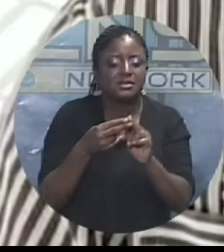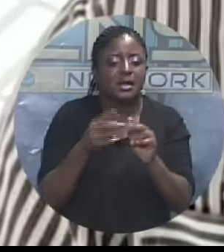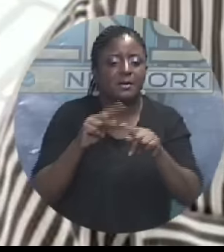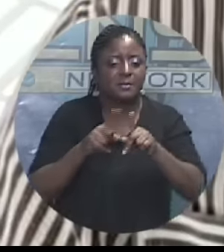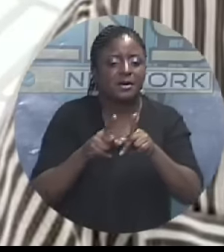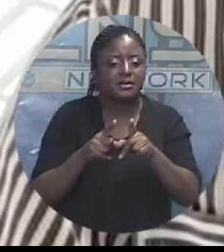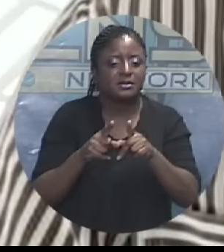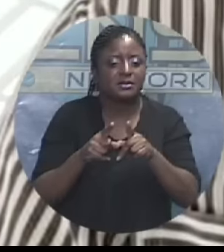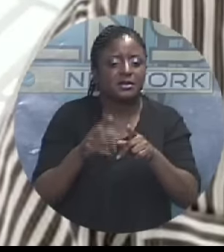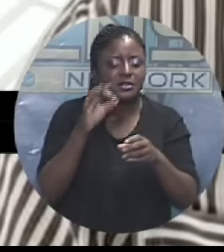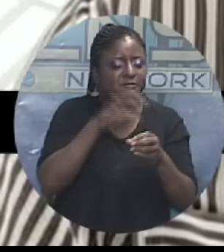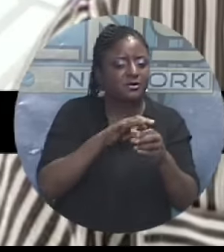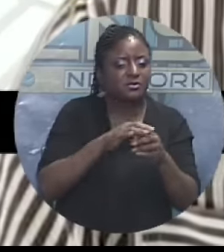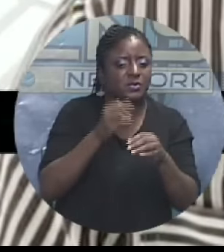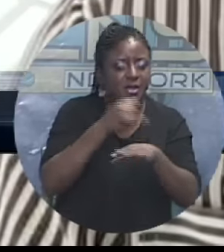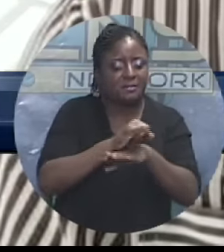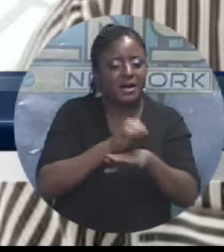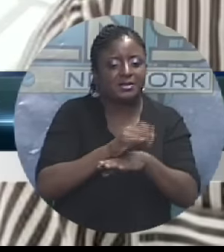persons